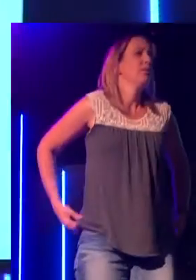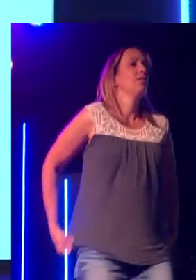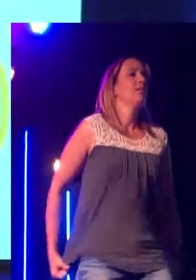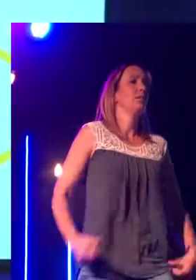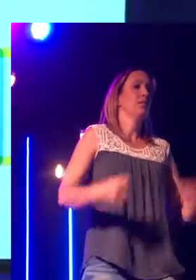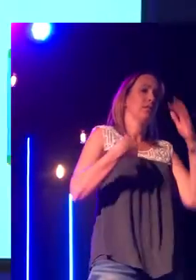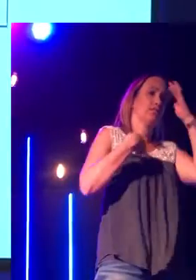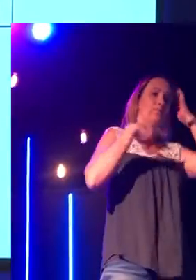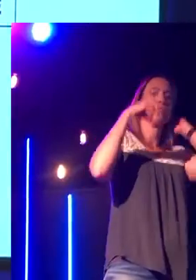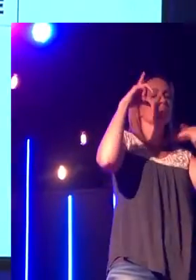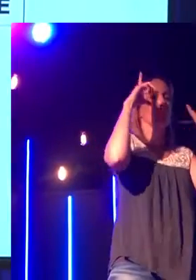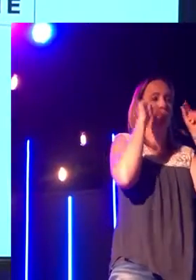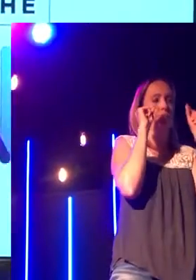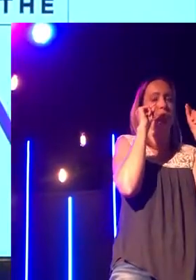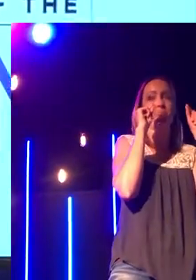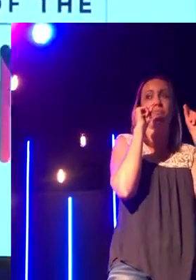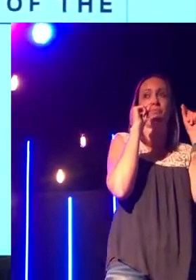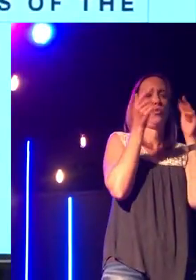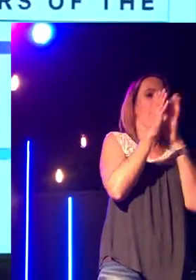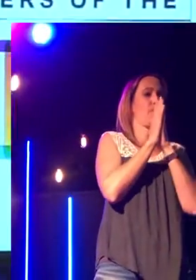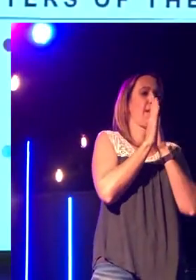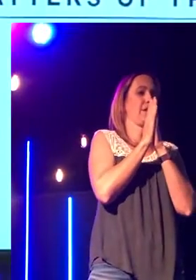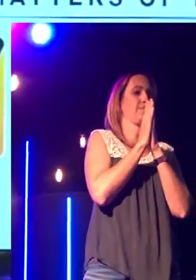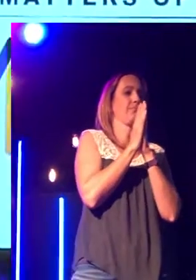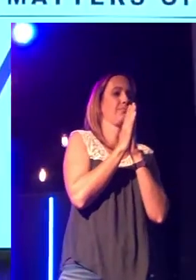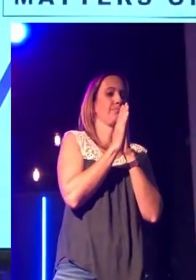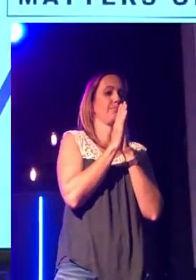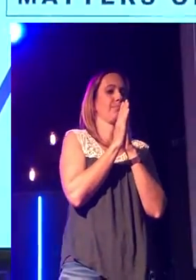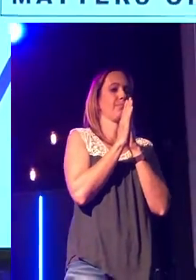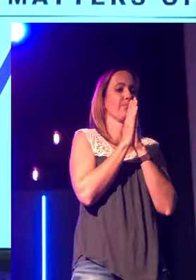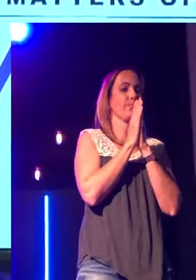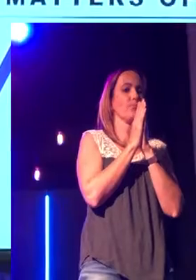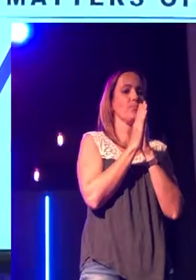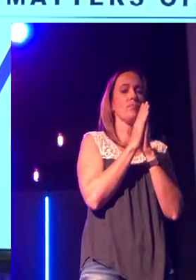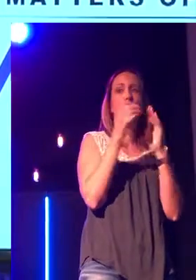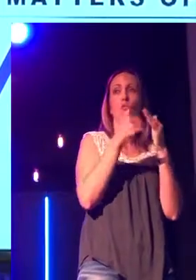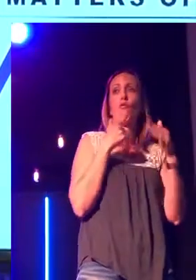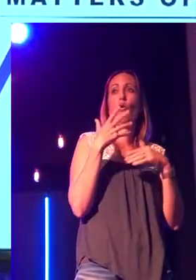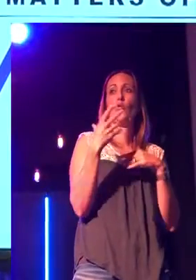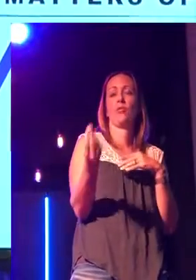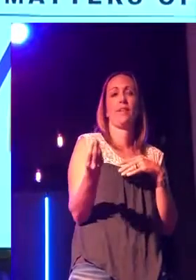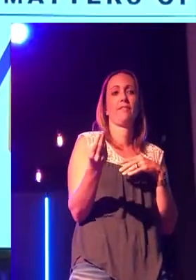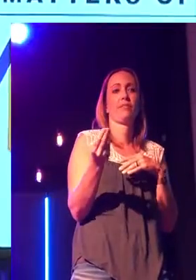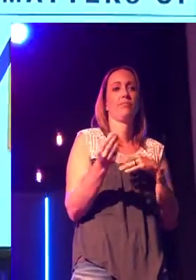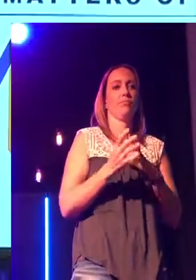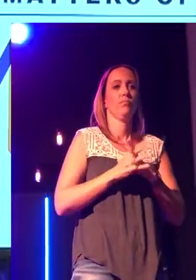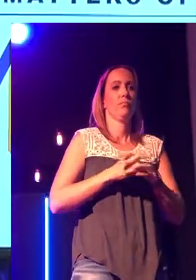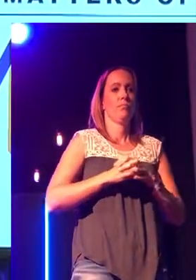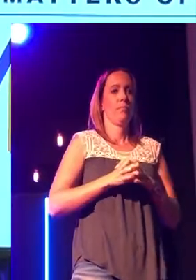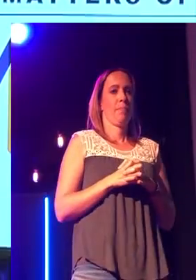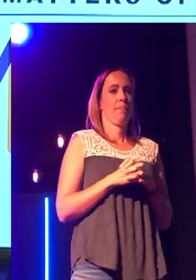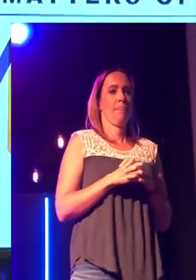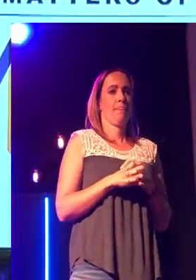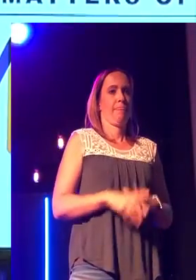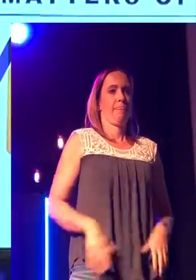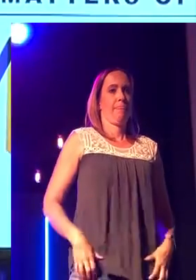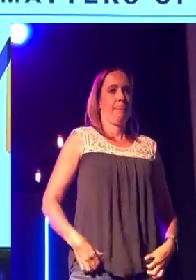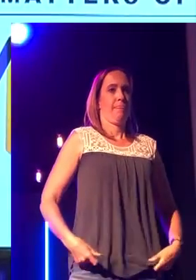just close your eyes for just a moment? I just want to pray over you before we give you an invitation to get to know God if you don't know that.